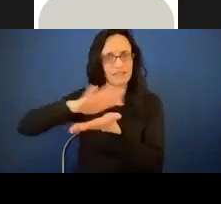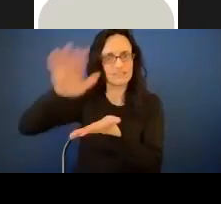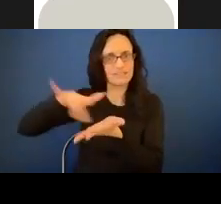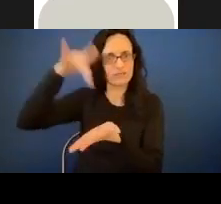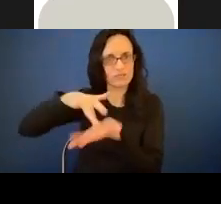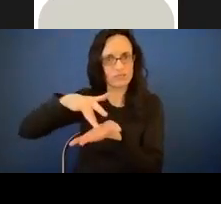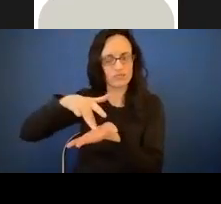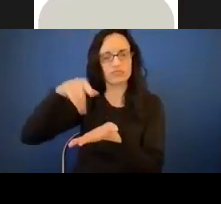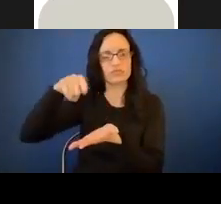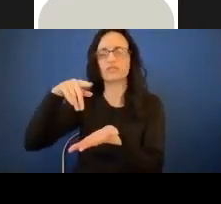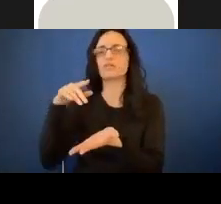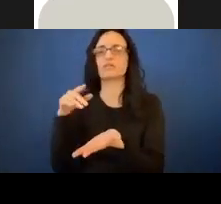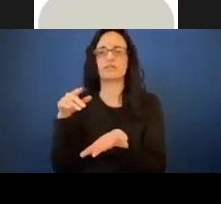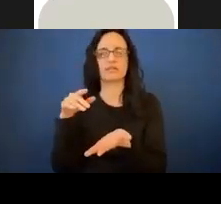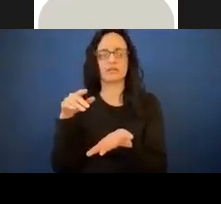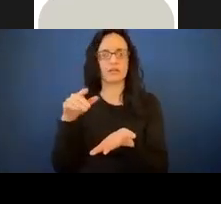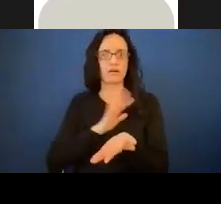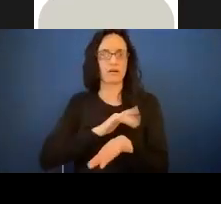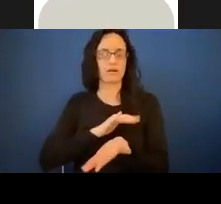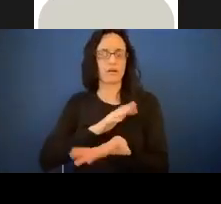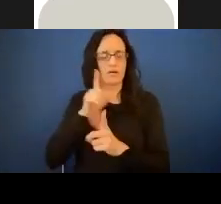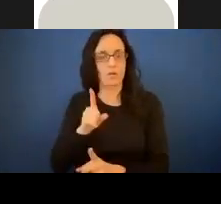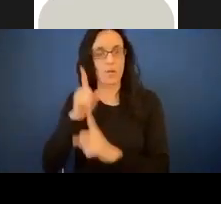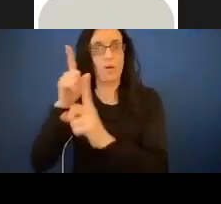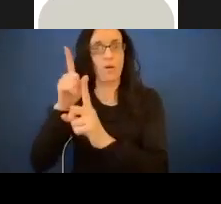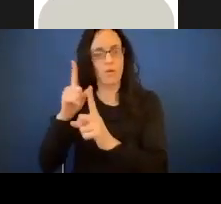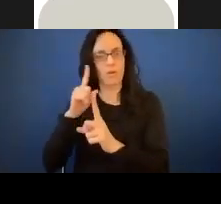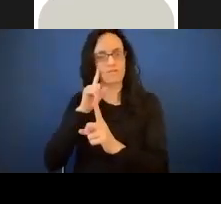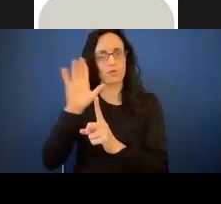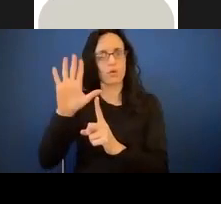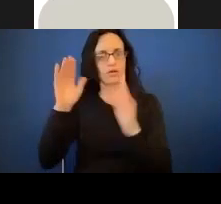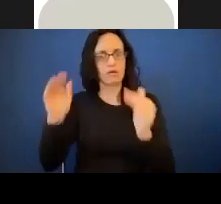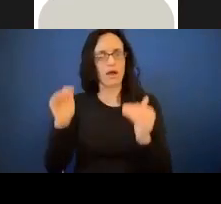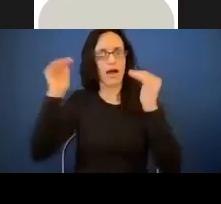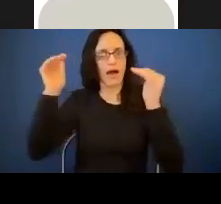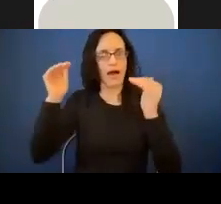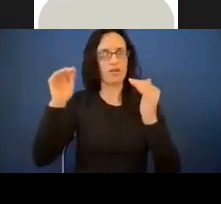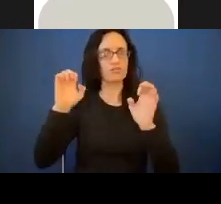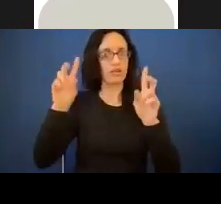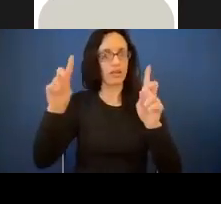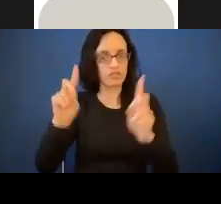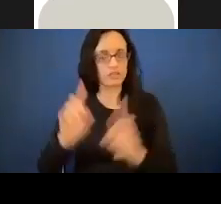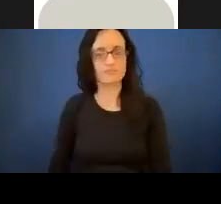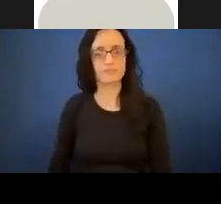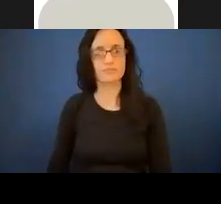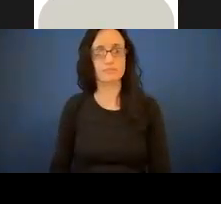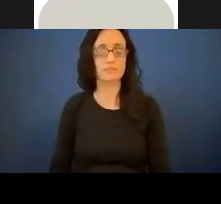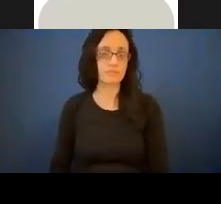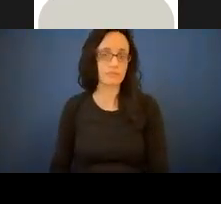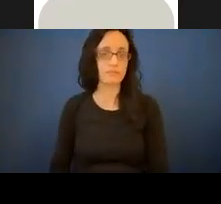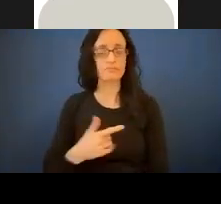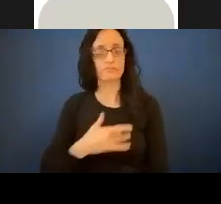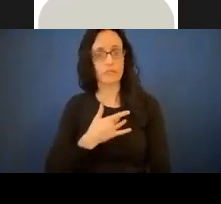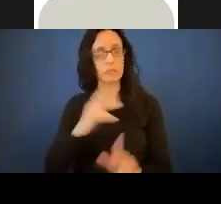seen as a premier destination for higher education. So I think that people would normally